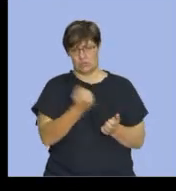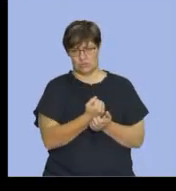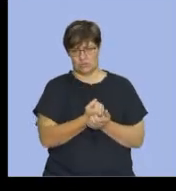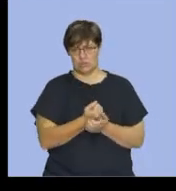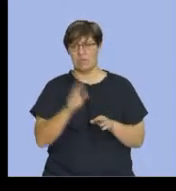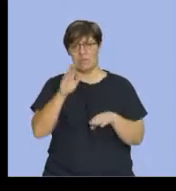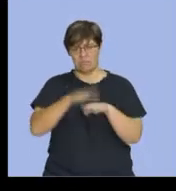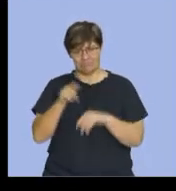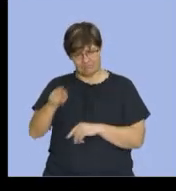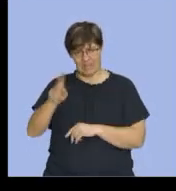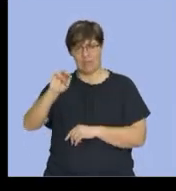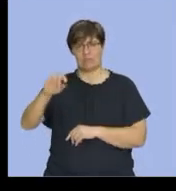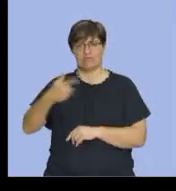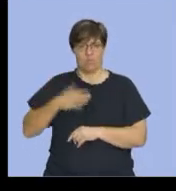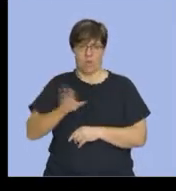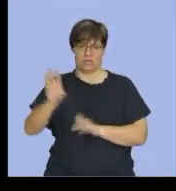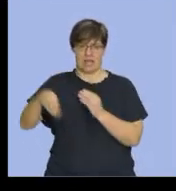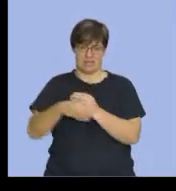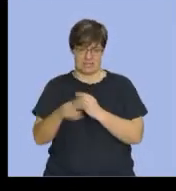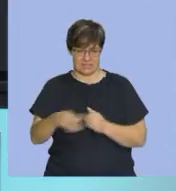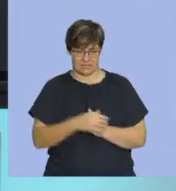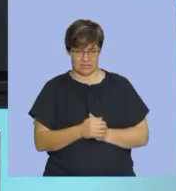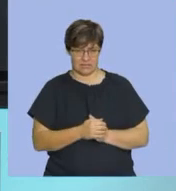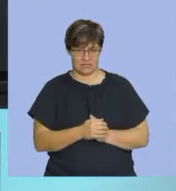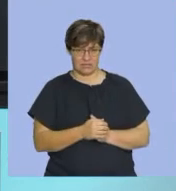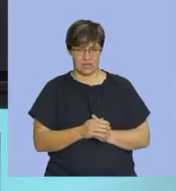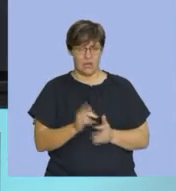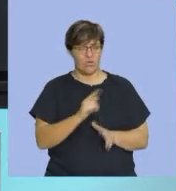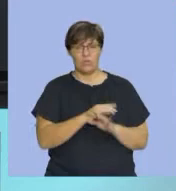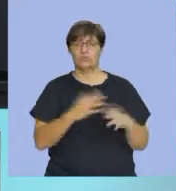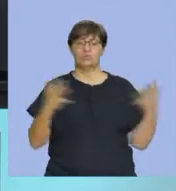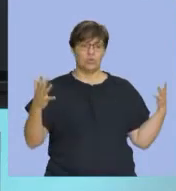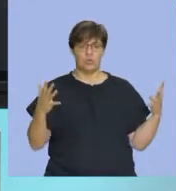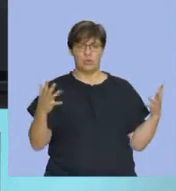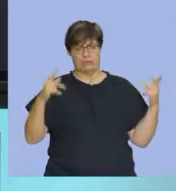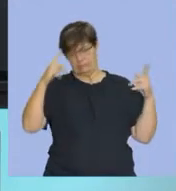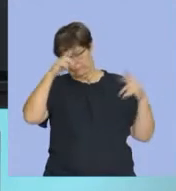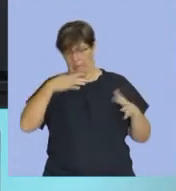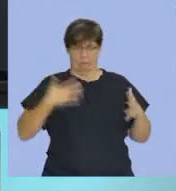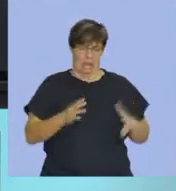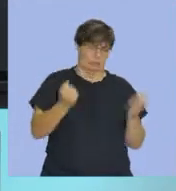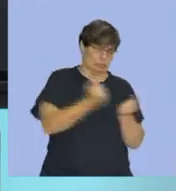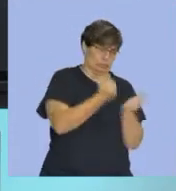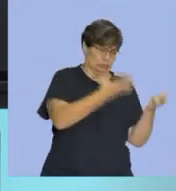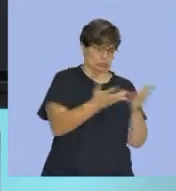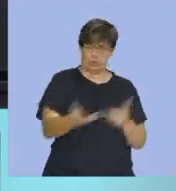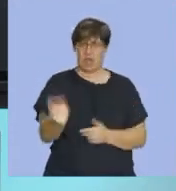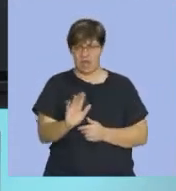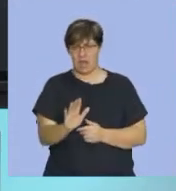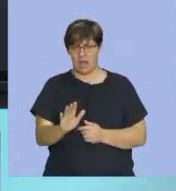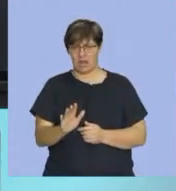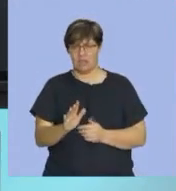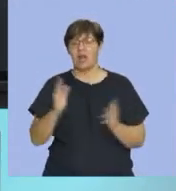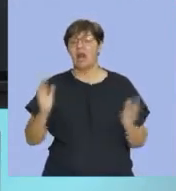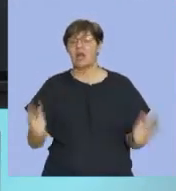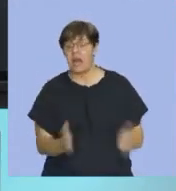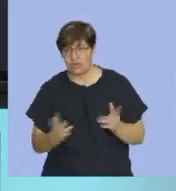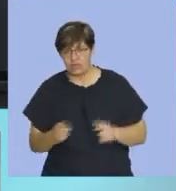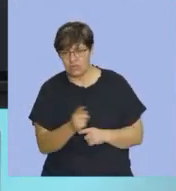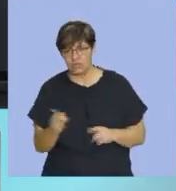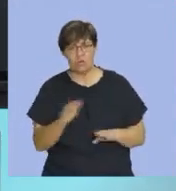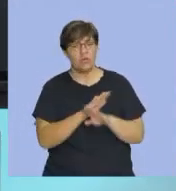there. I can put mg in if I want to. All right, so don't get too fussed about that. I want to encourage